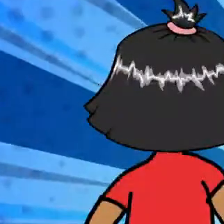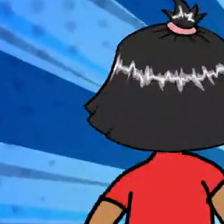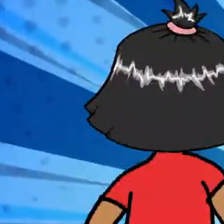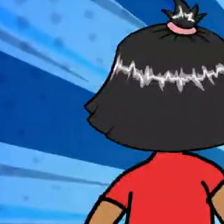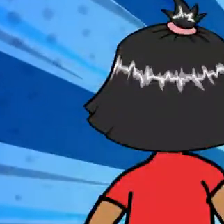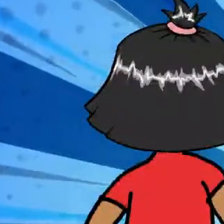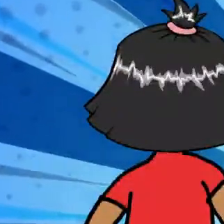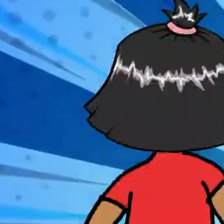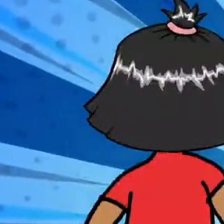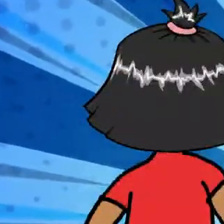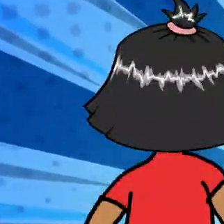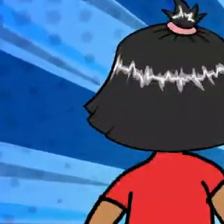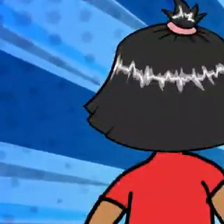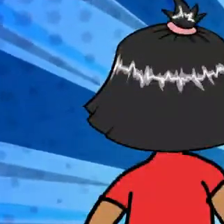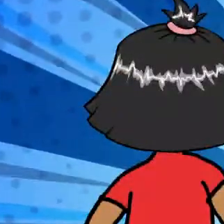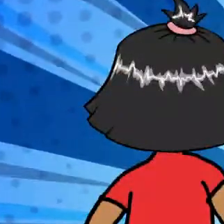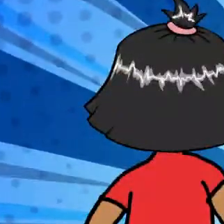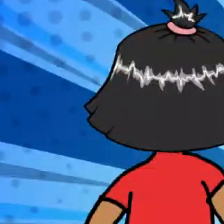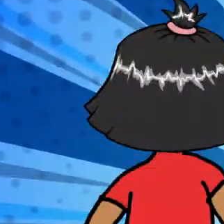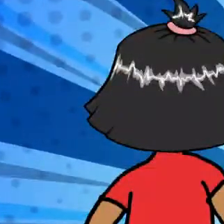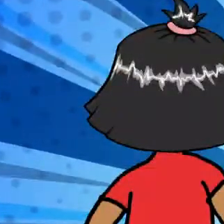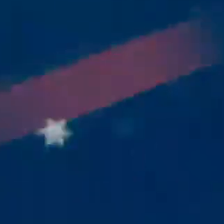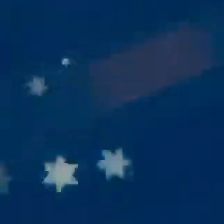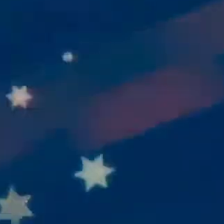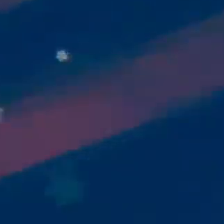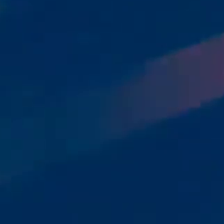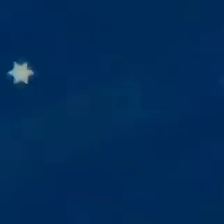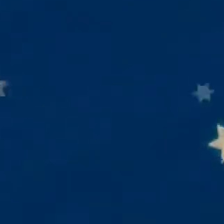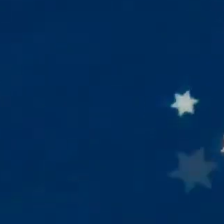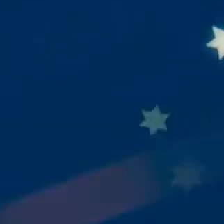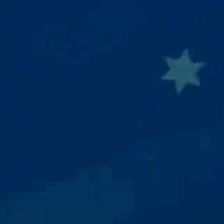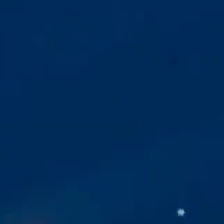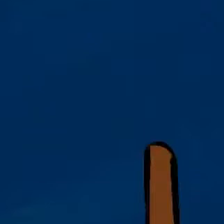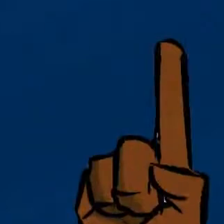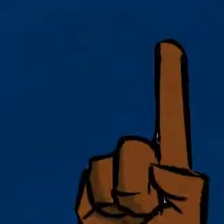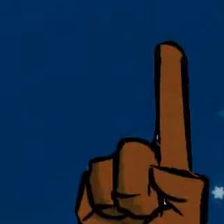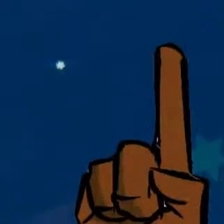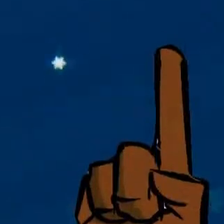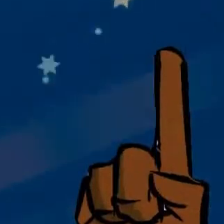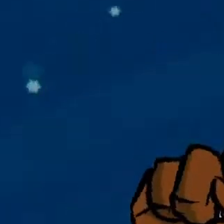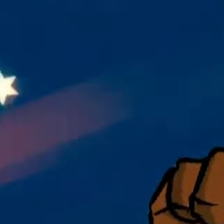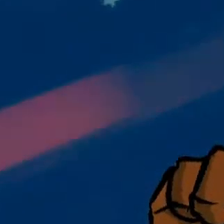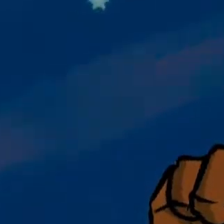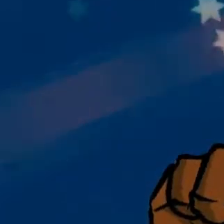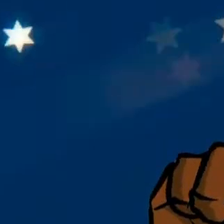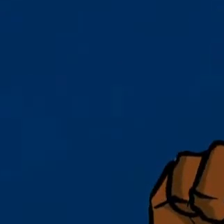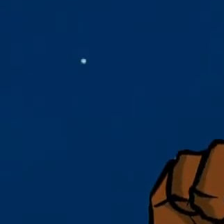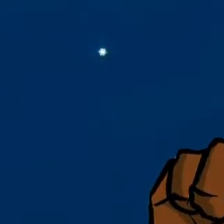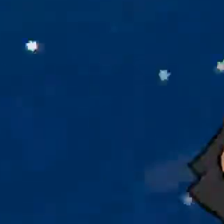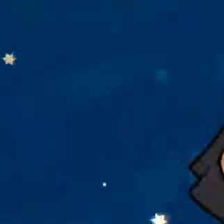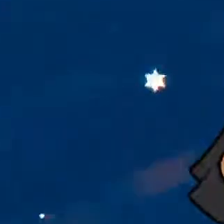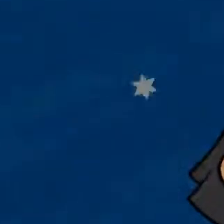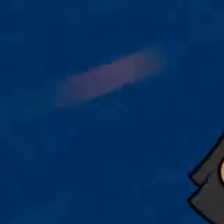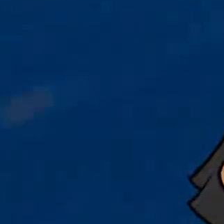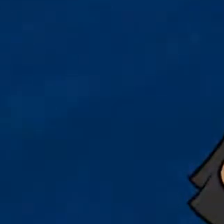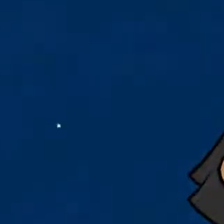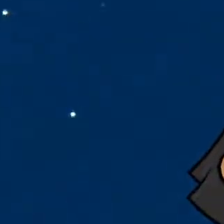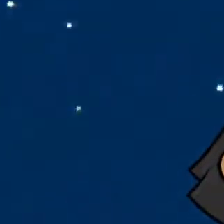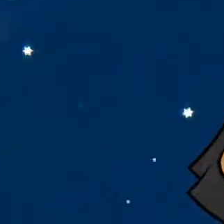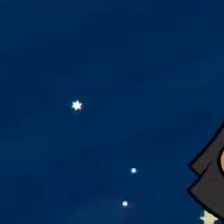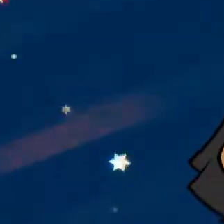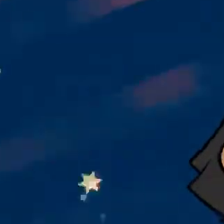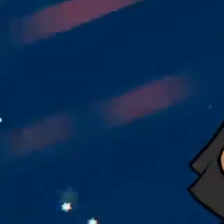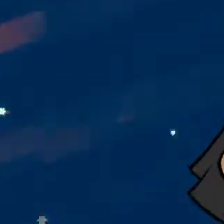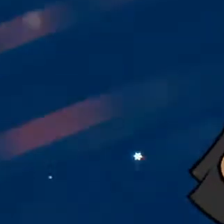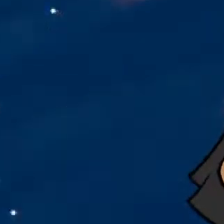want the coronavirus to jump to me. Secret weapon number 1. Wash your hands. Wash my